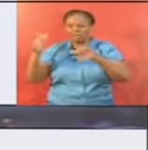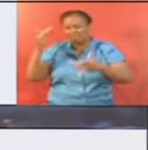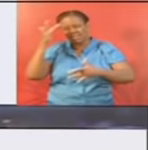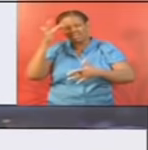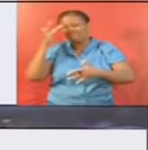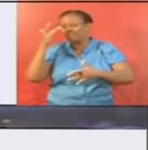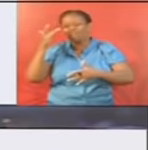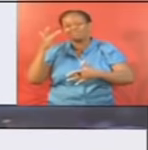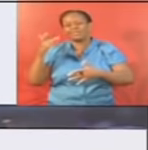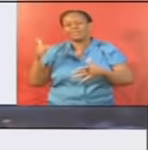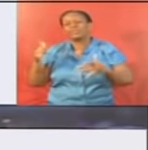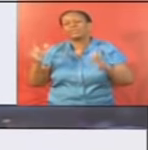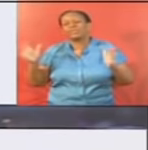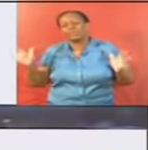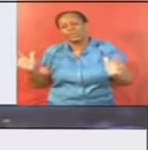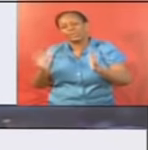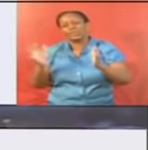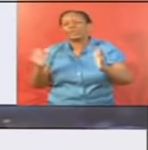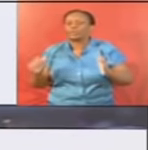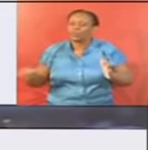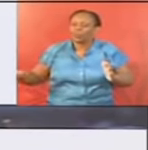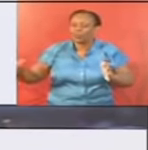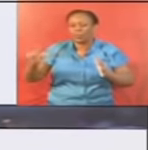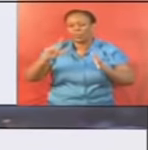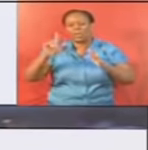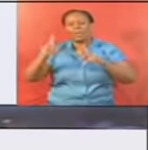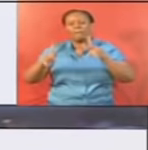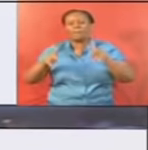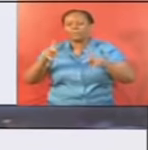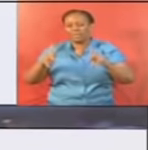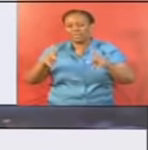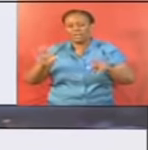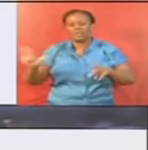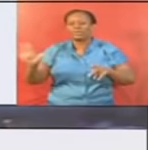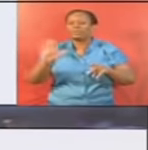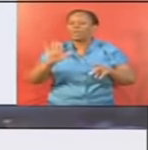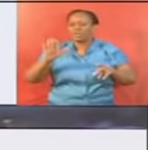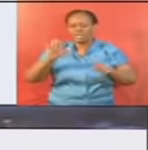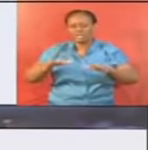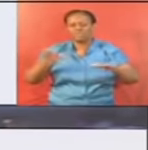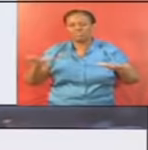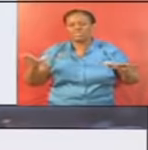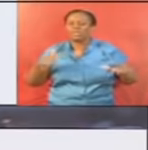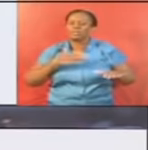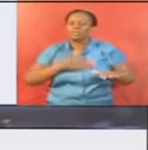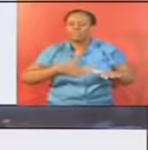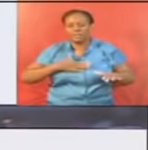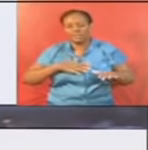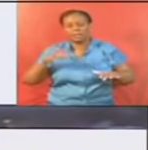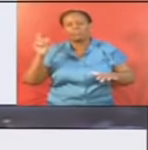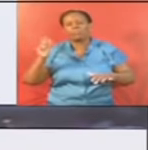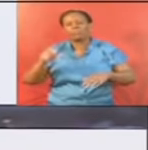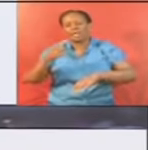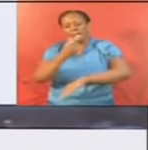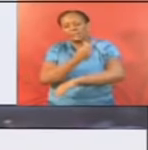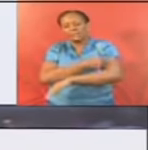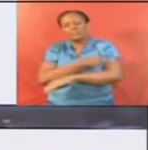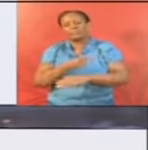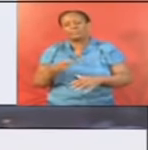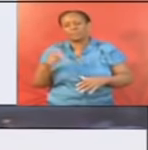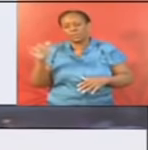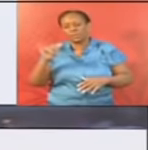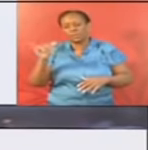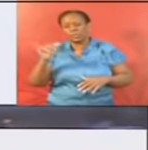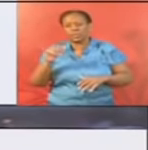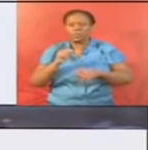all members of the public, ensure that your children are well vaccinated, ensure that the appointments are kept. If you